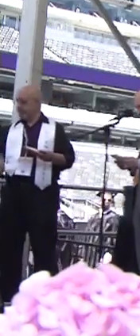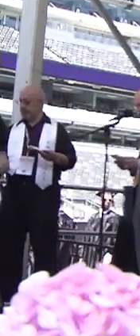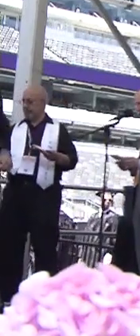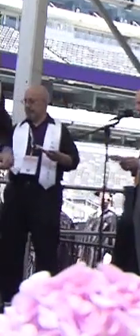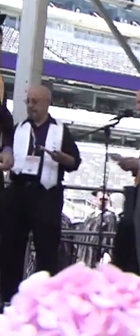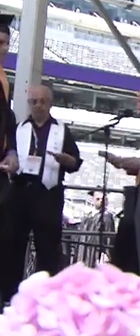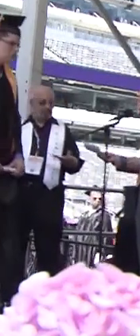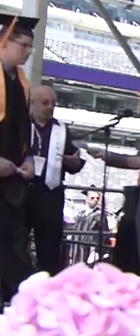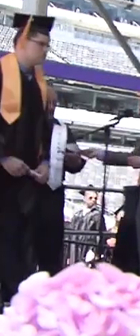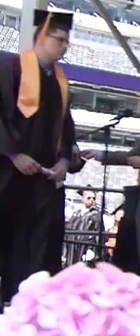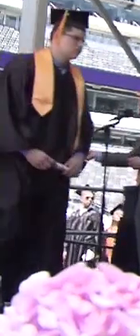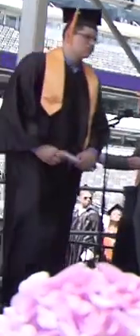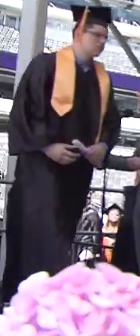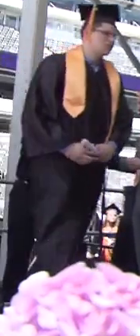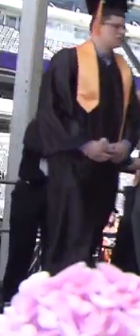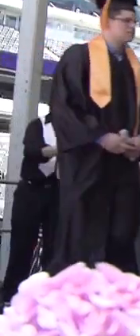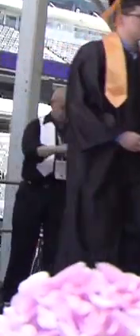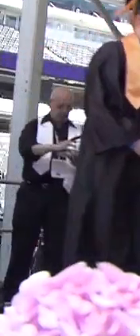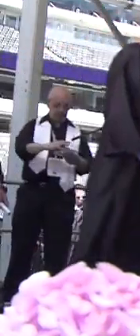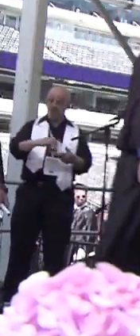Brandon Escobar.